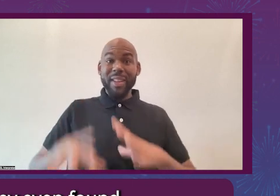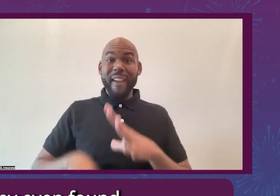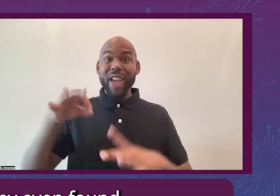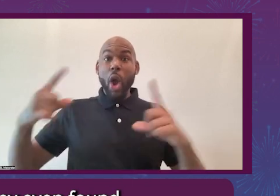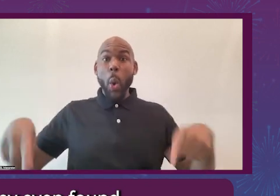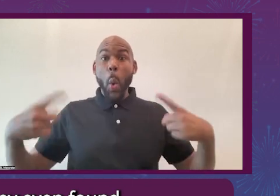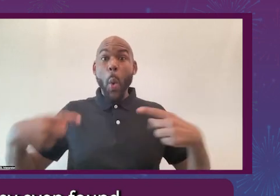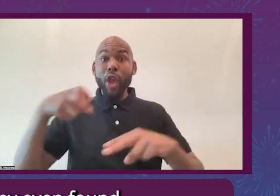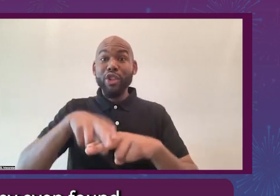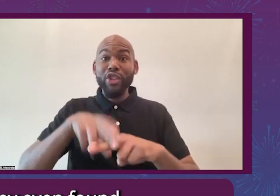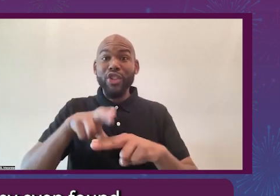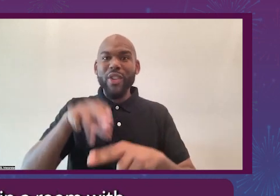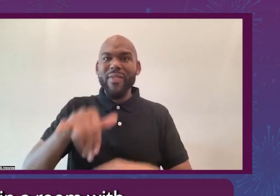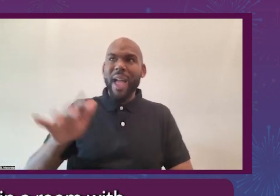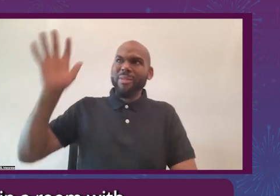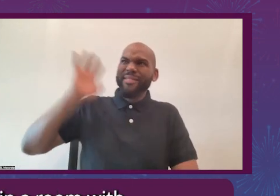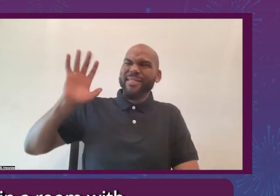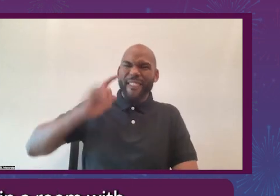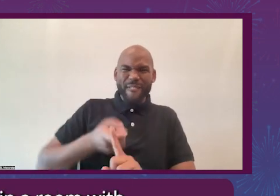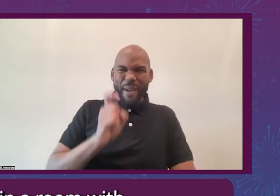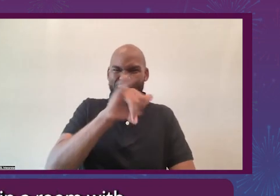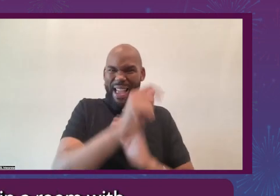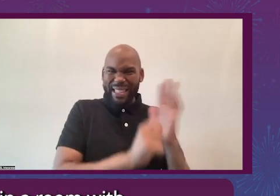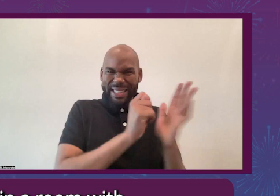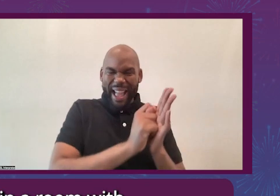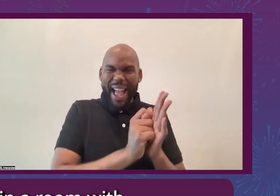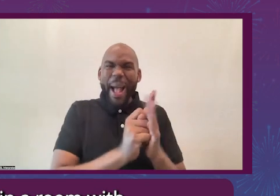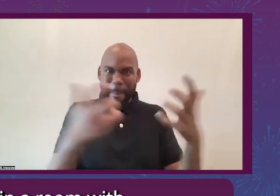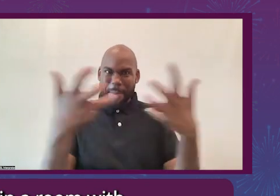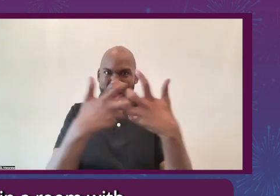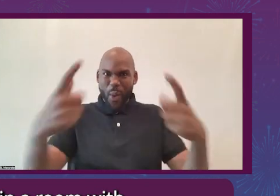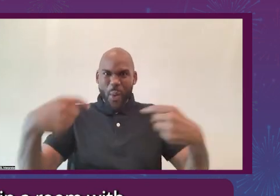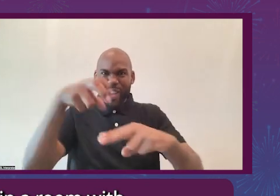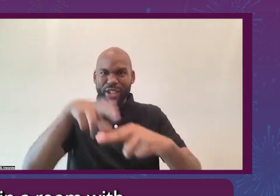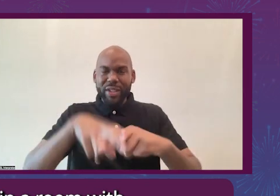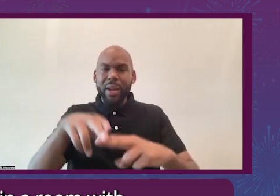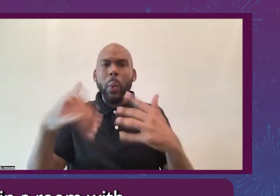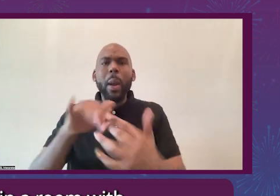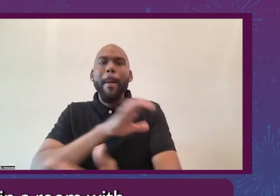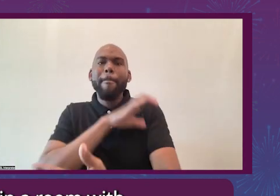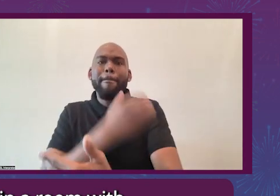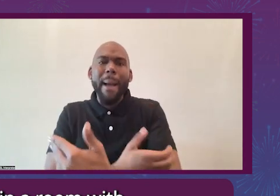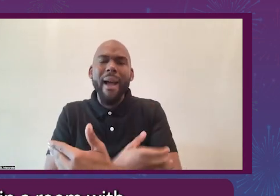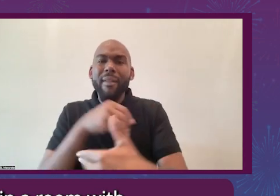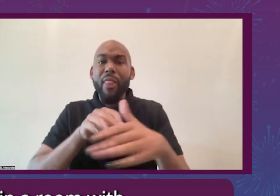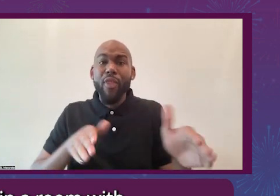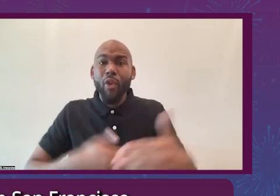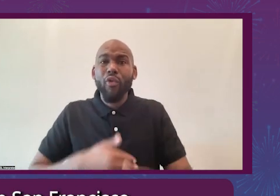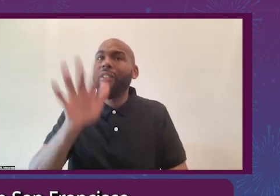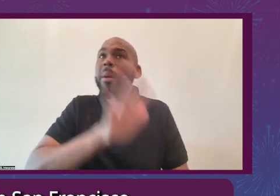period appropriate. And that day was so powerful, being in a room with about 100 actors in wheelchairs